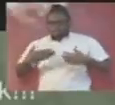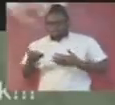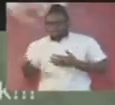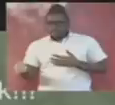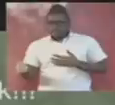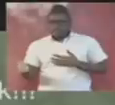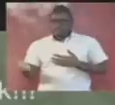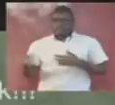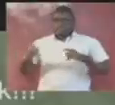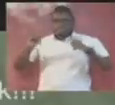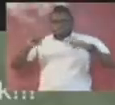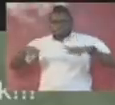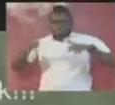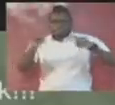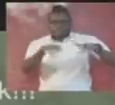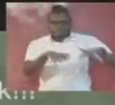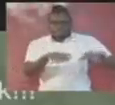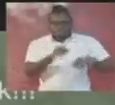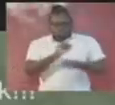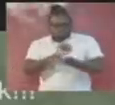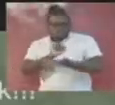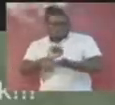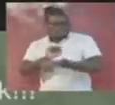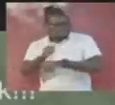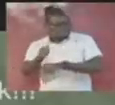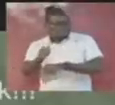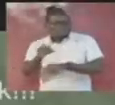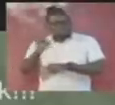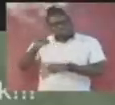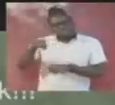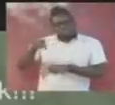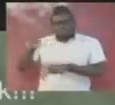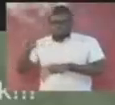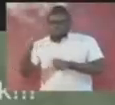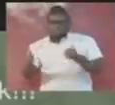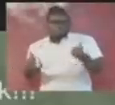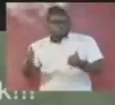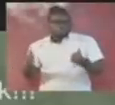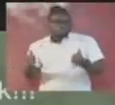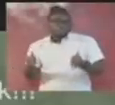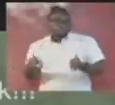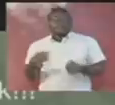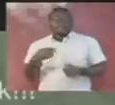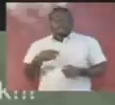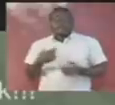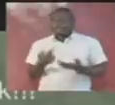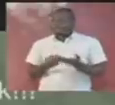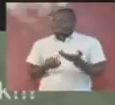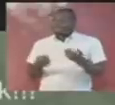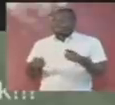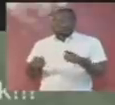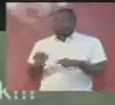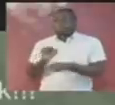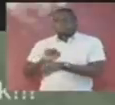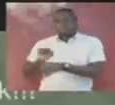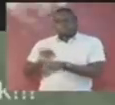enrollment. All of this contributed to the speed by which the vaccines were